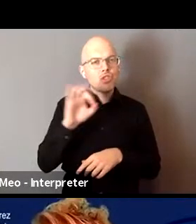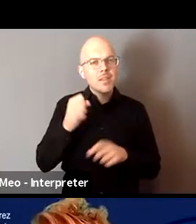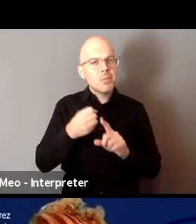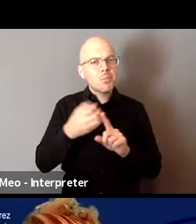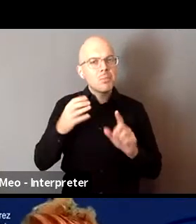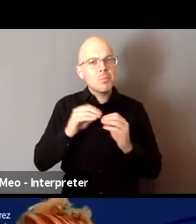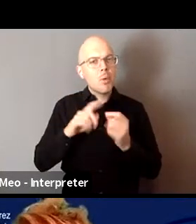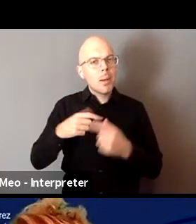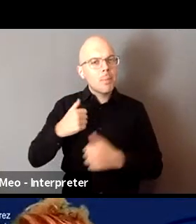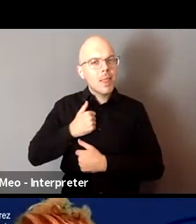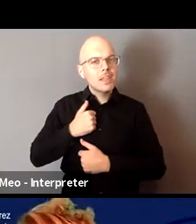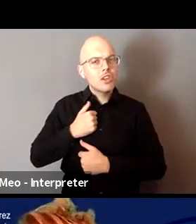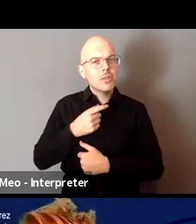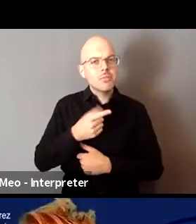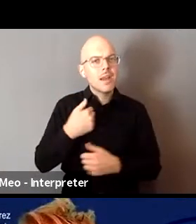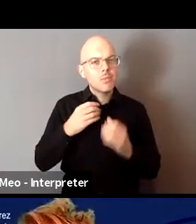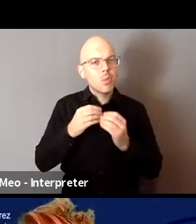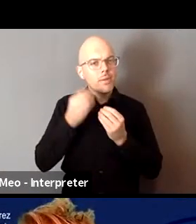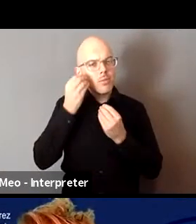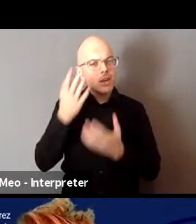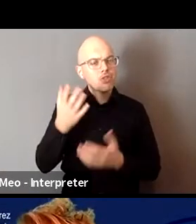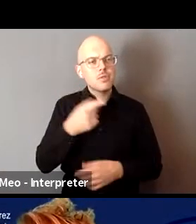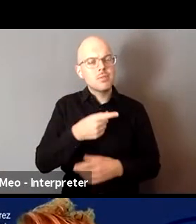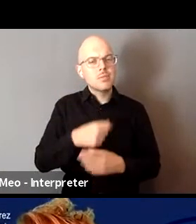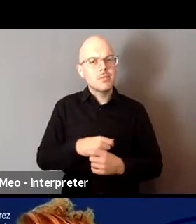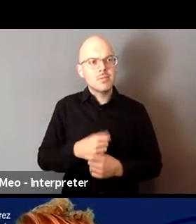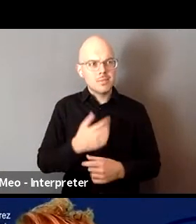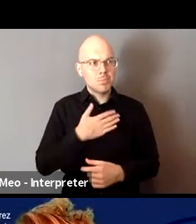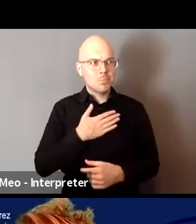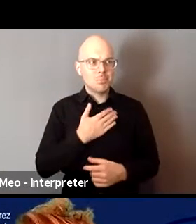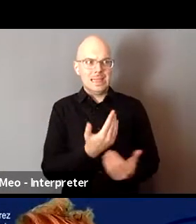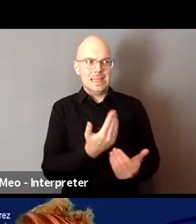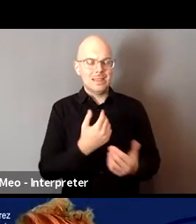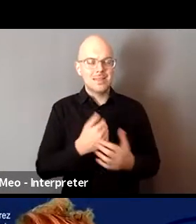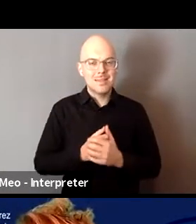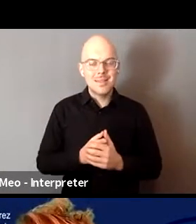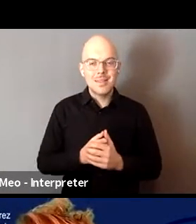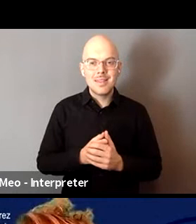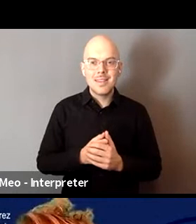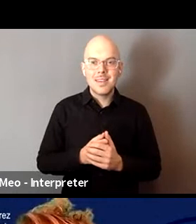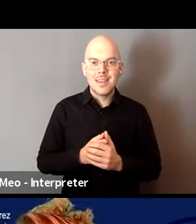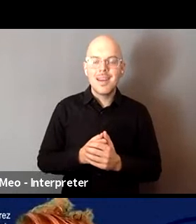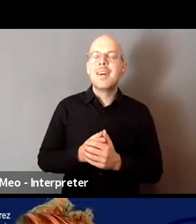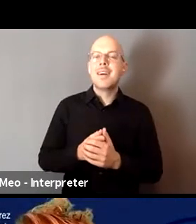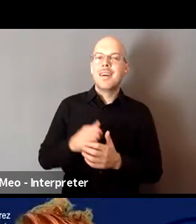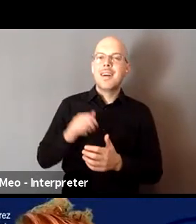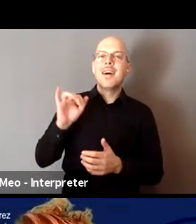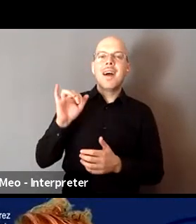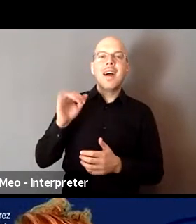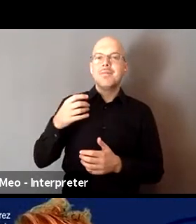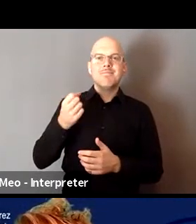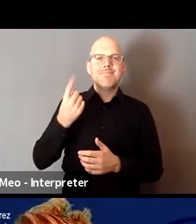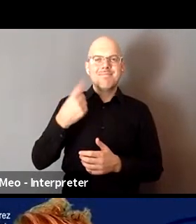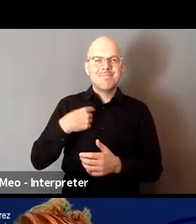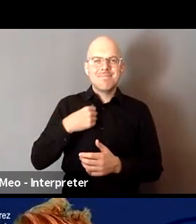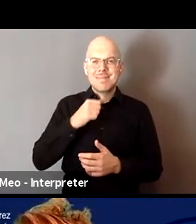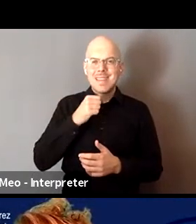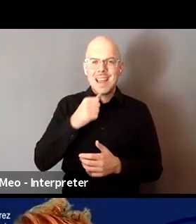any additional information on that? Please chime in. So I am also not sure, and I don't